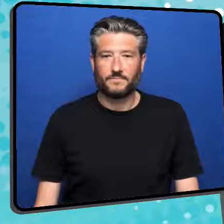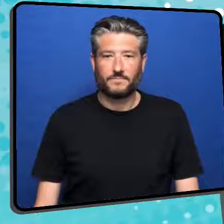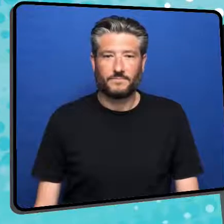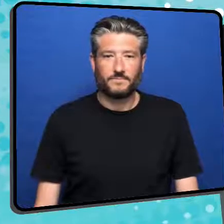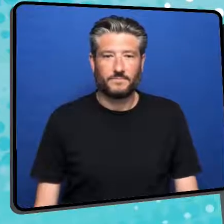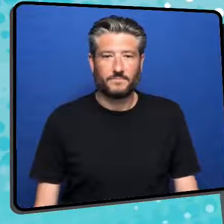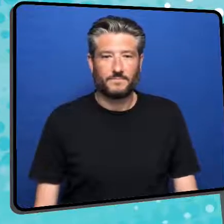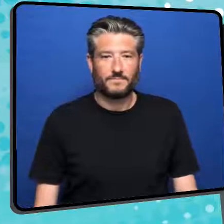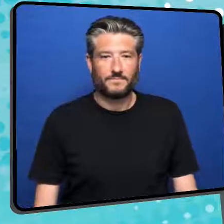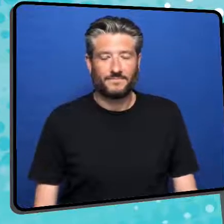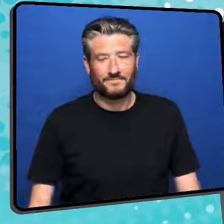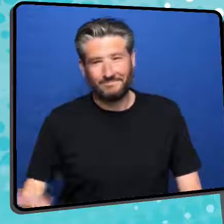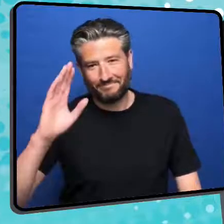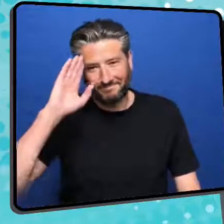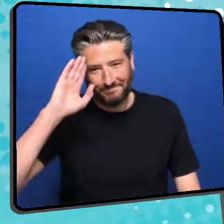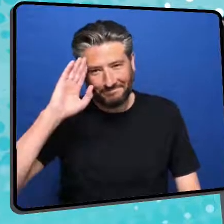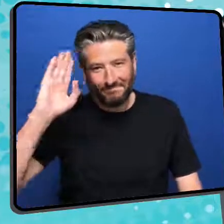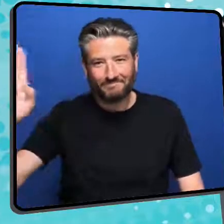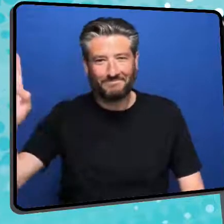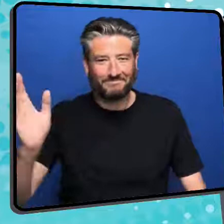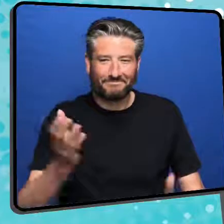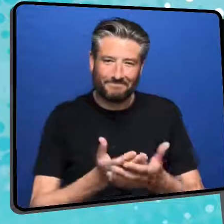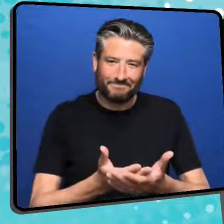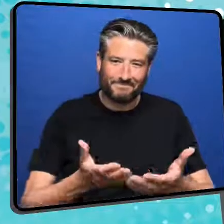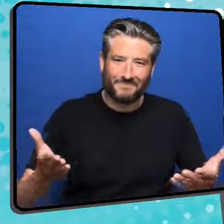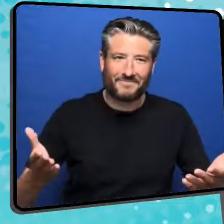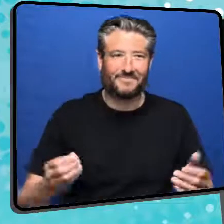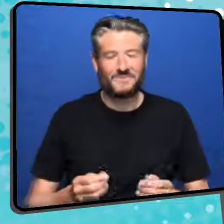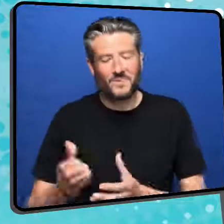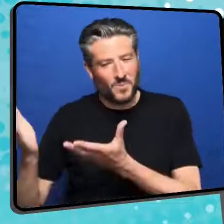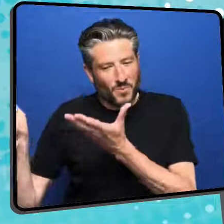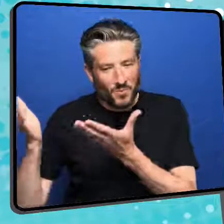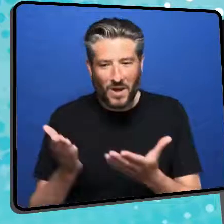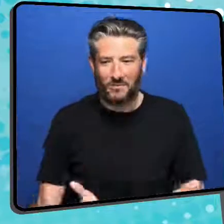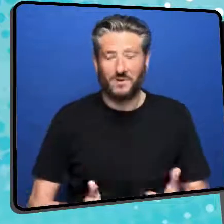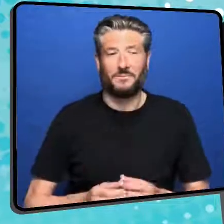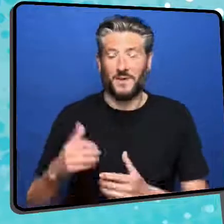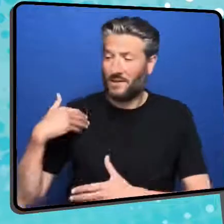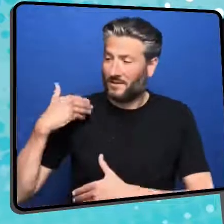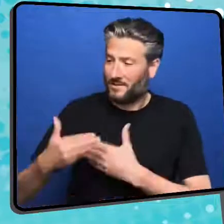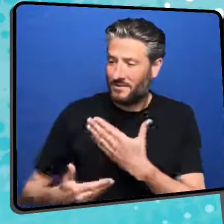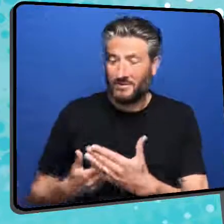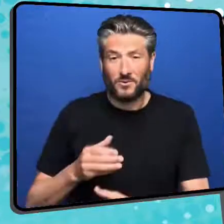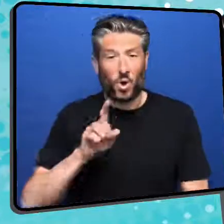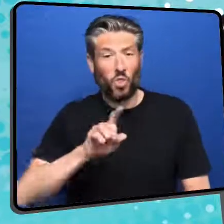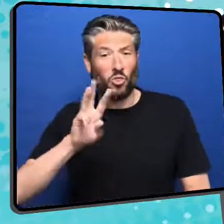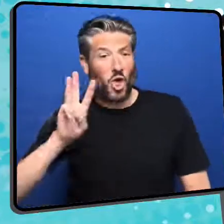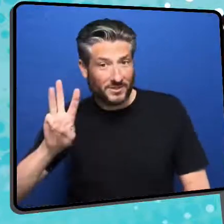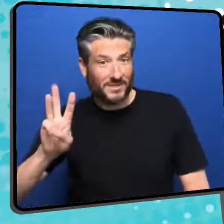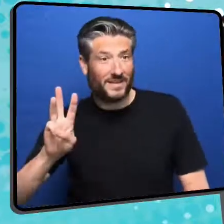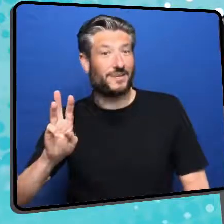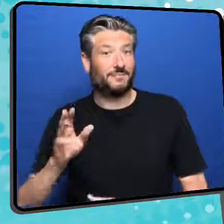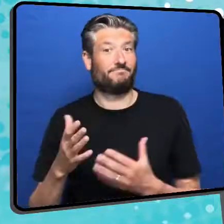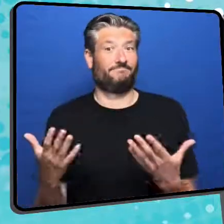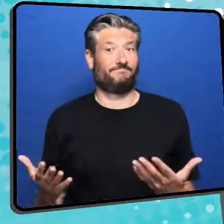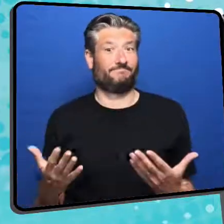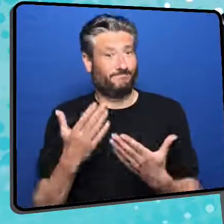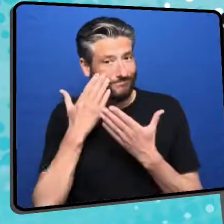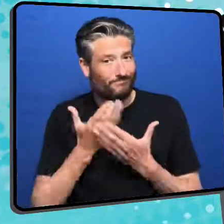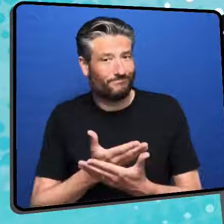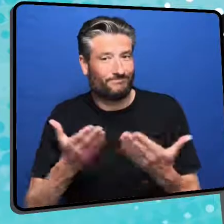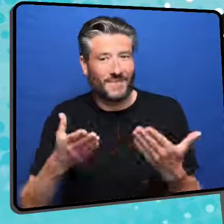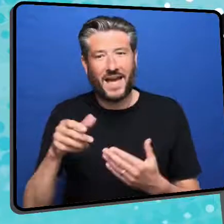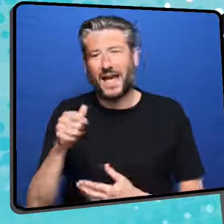Hello everyone, and welcome to the 13th A Bit of AI show. We're almost nearing the end of season 1. Only 2